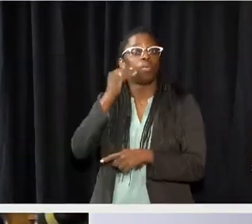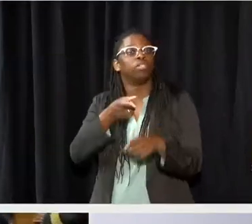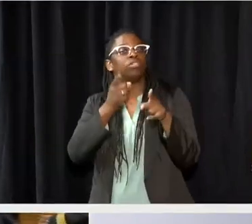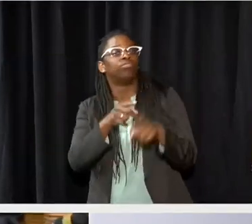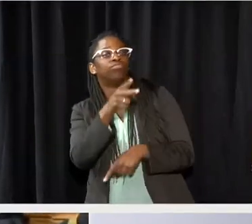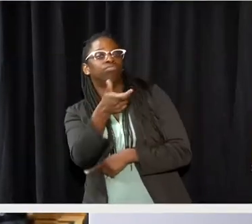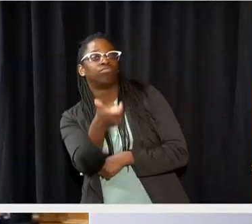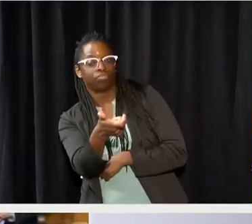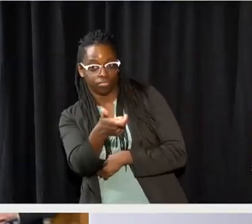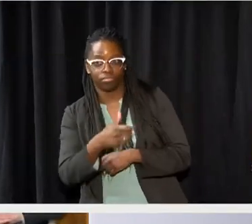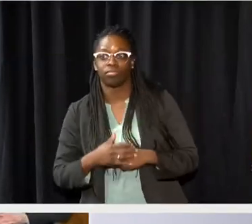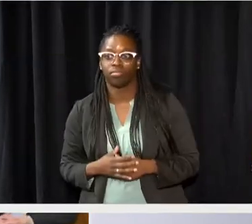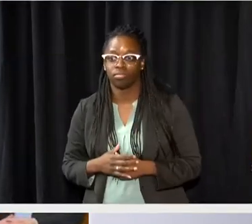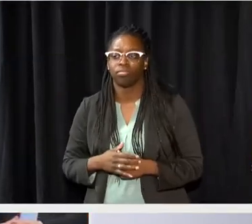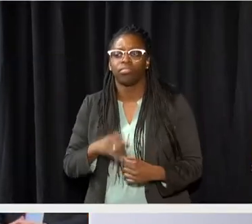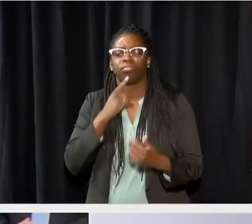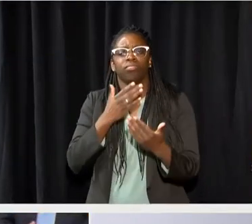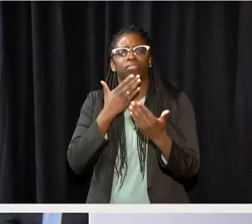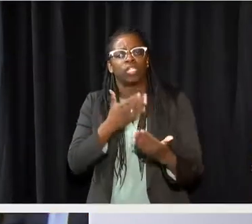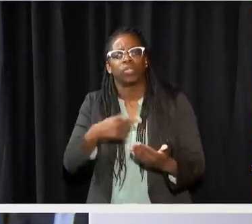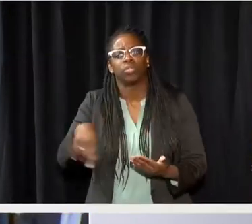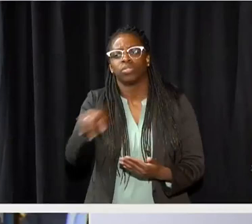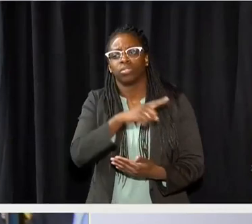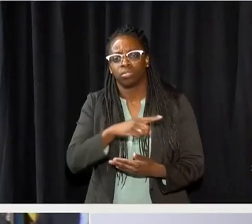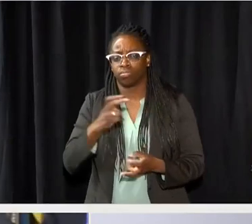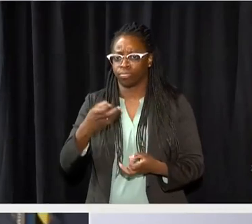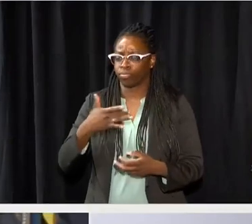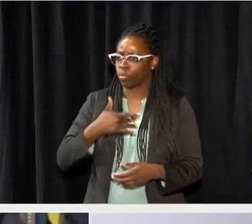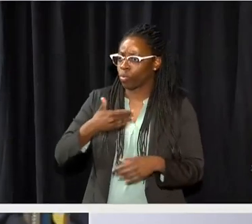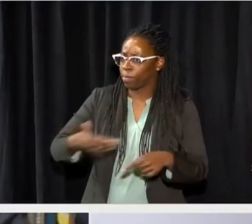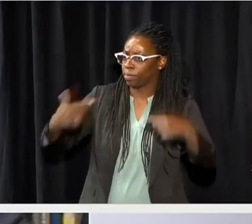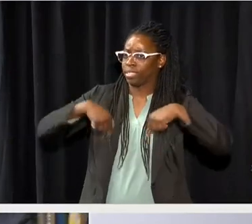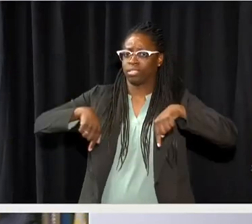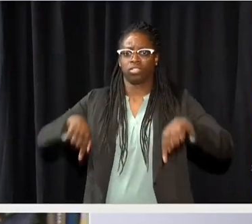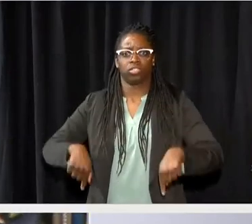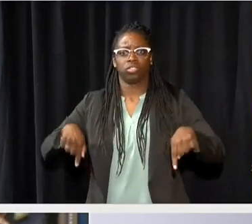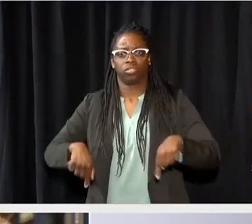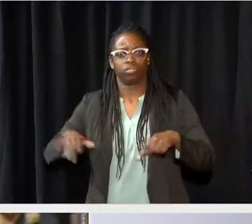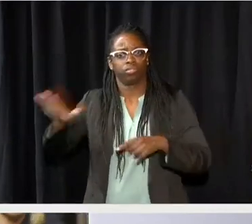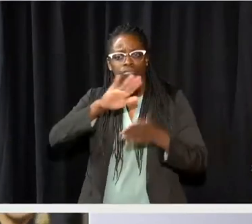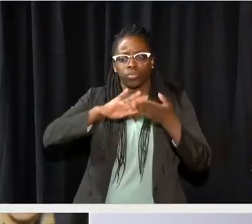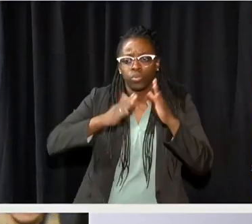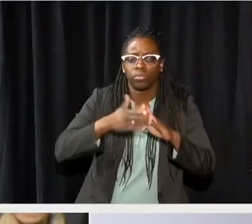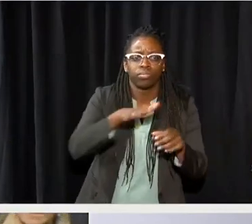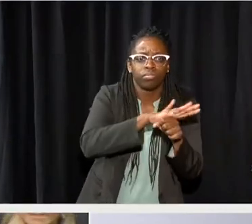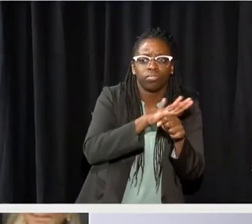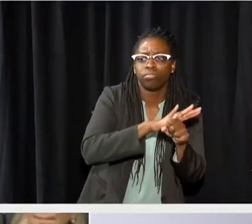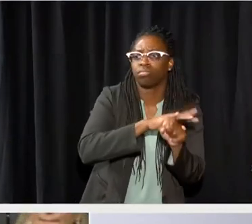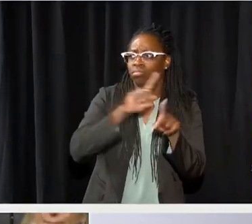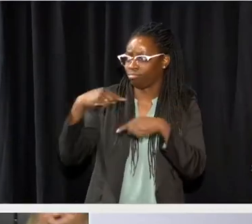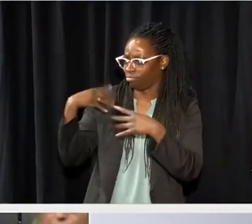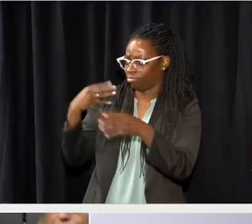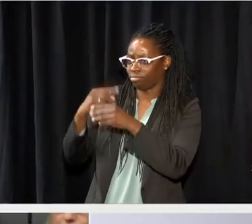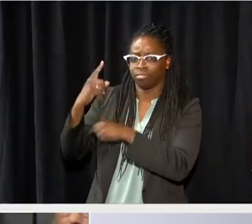home, thank you for welcoming me into your communities throughout this